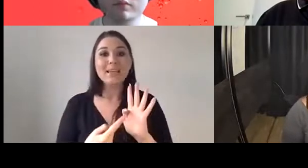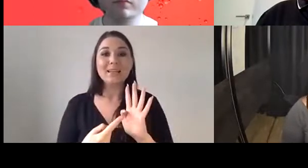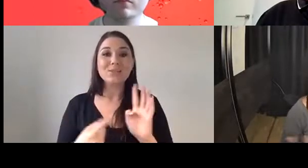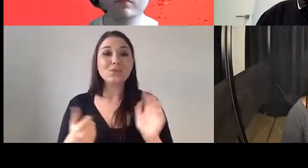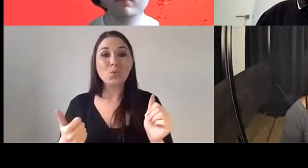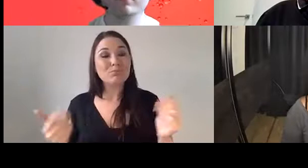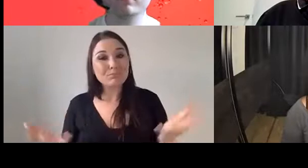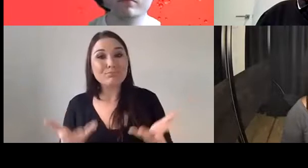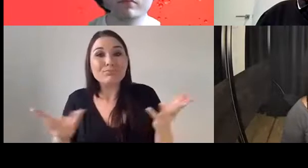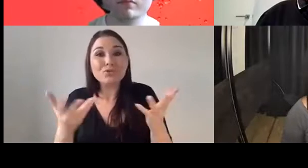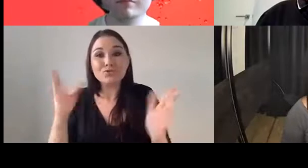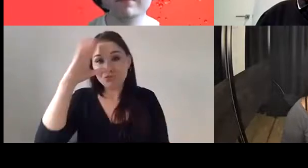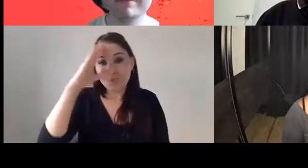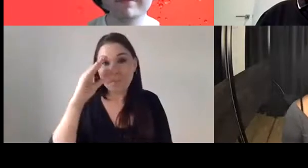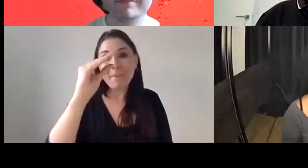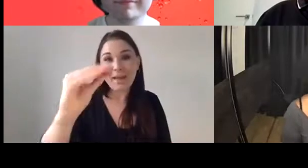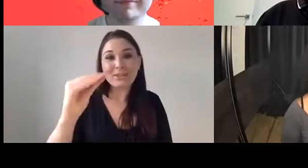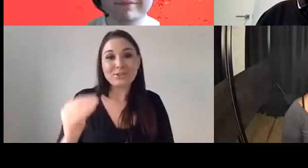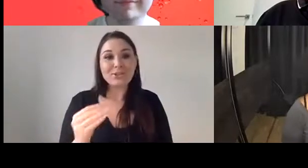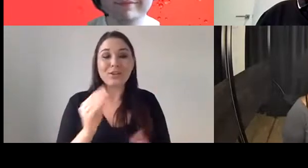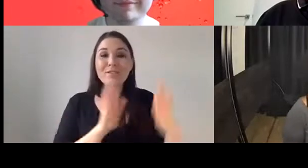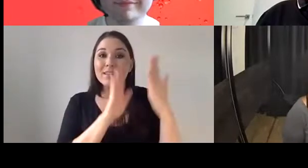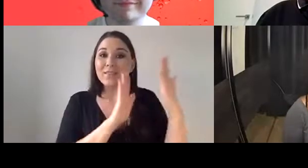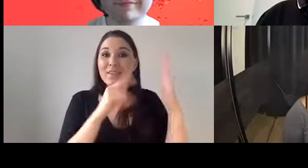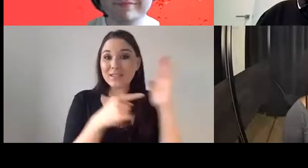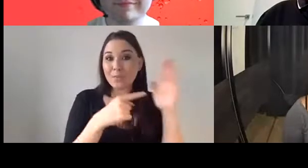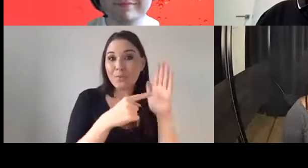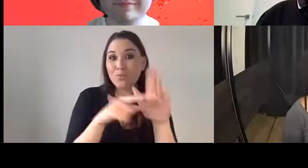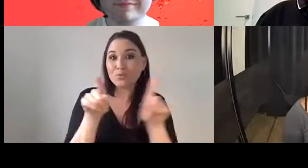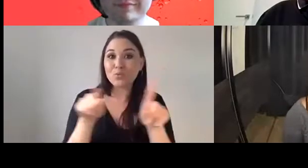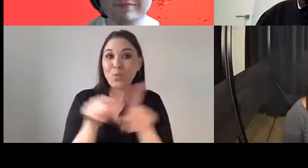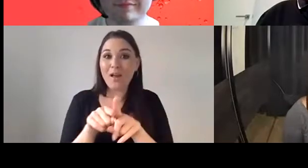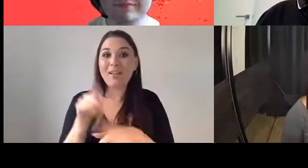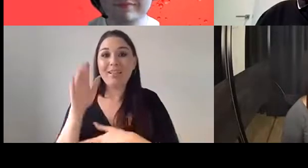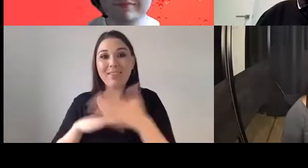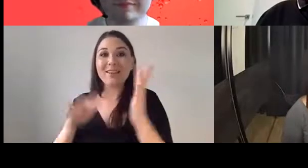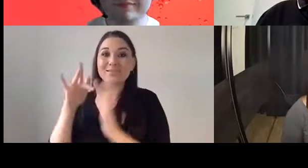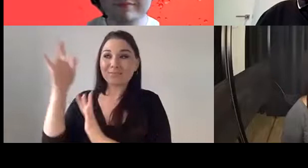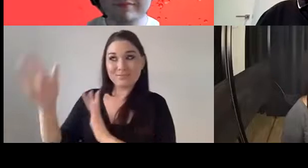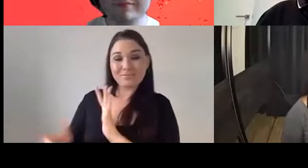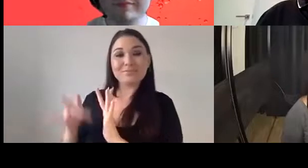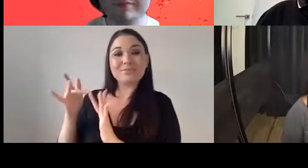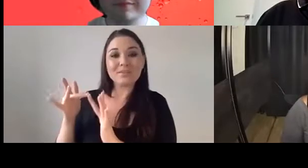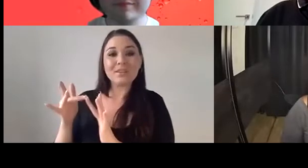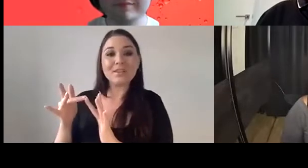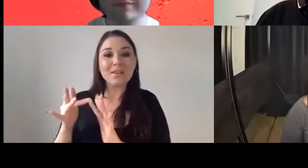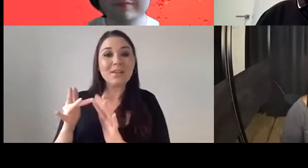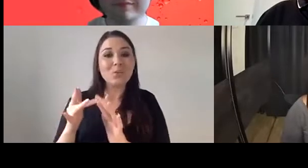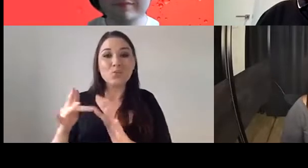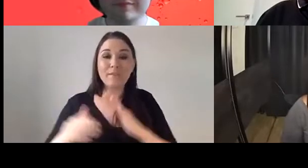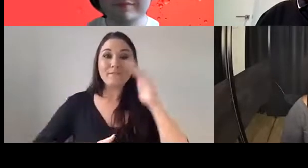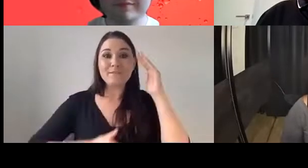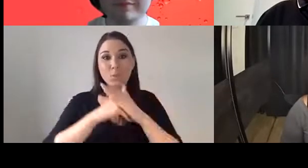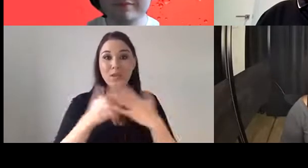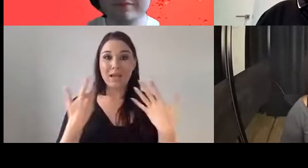that's just a reminder I wanted to give as well, because we talked about companies that went totally online, but now we have